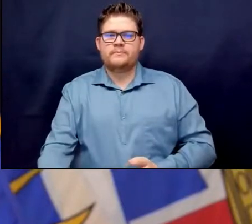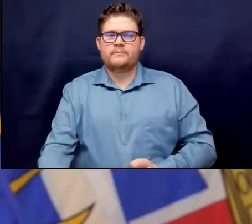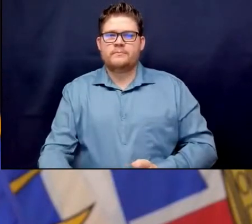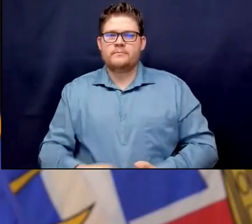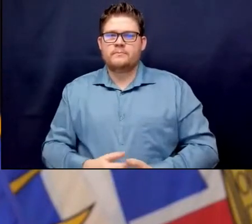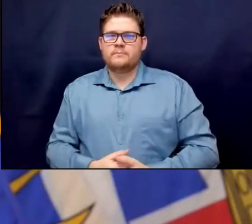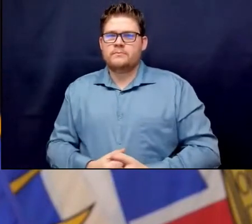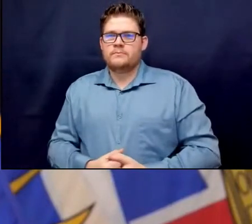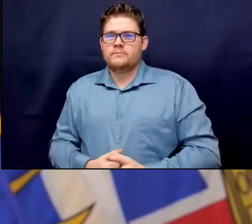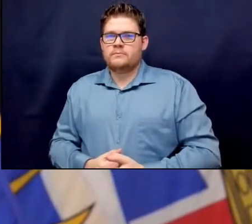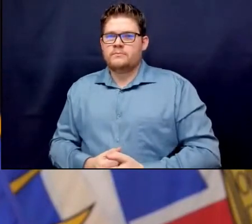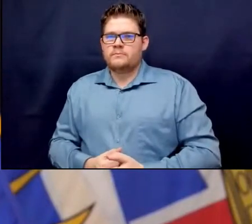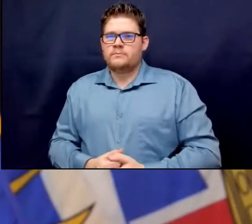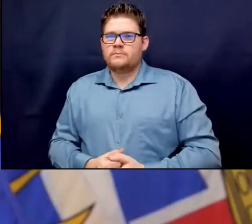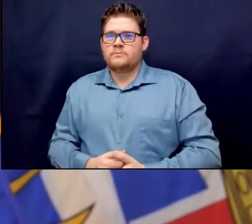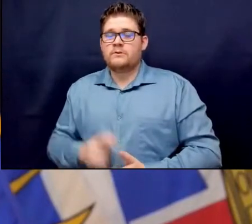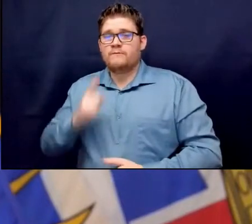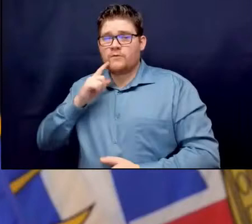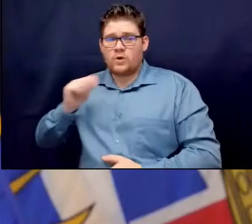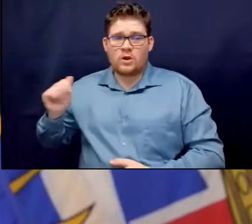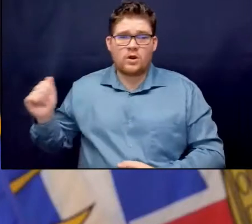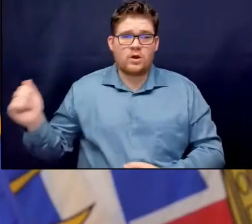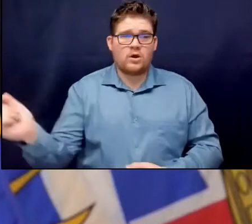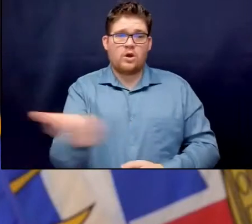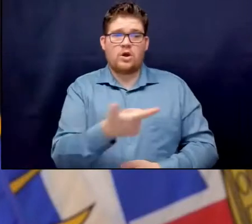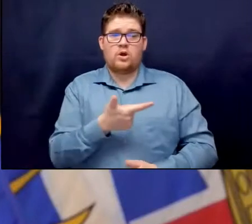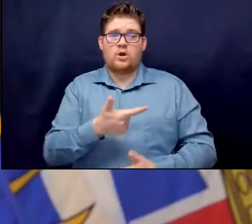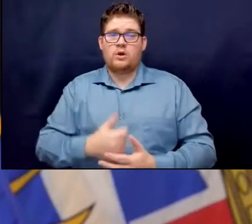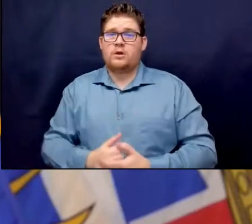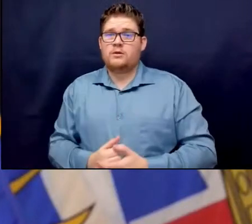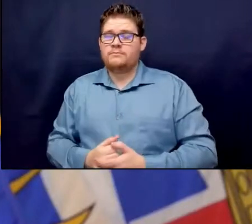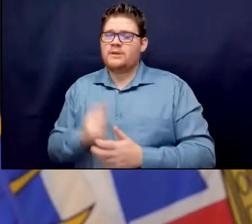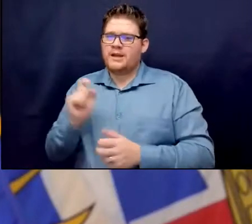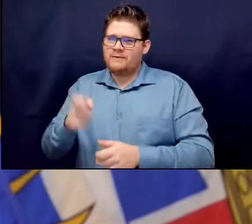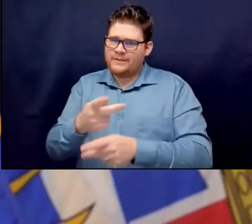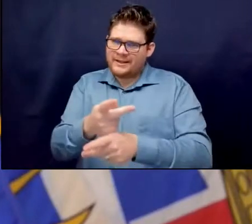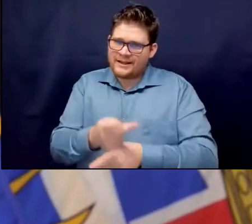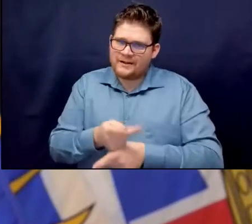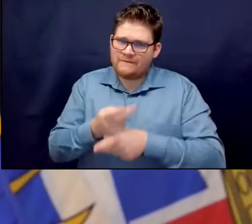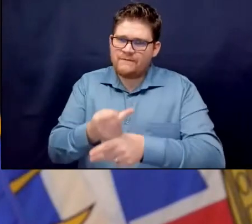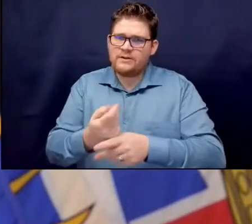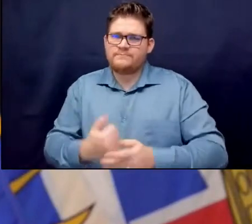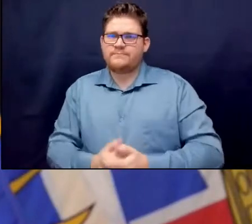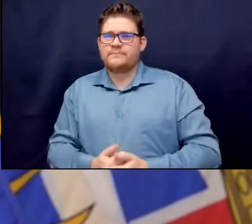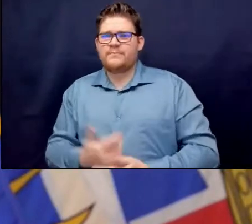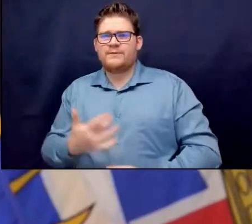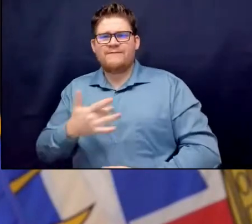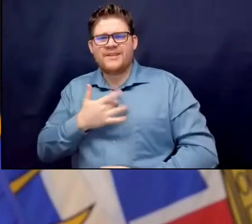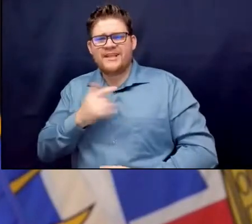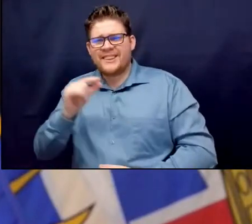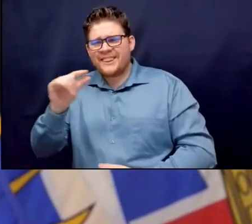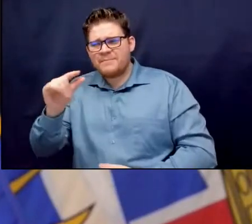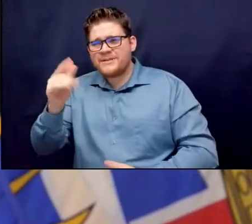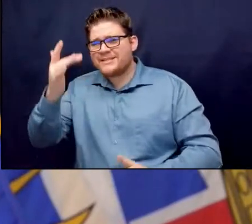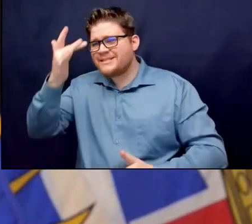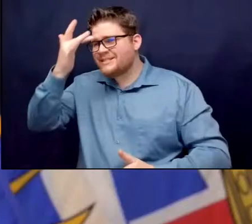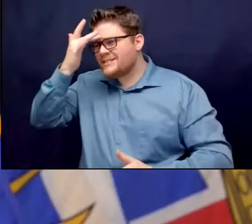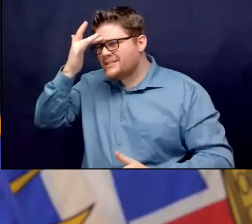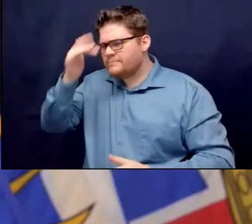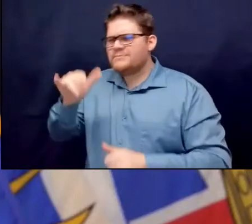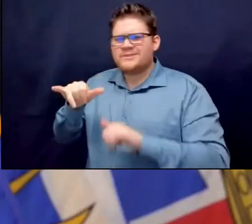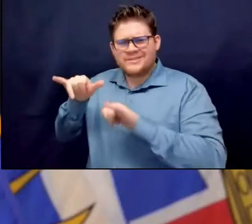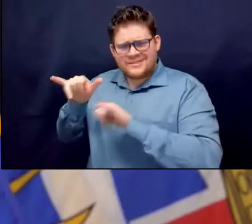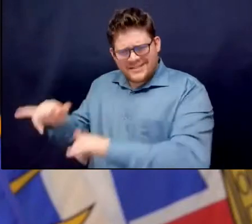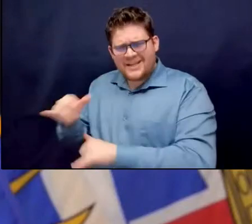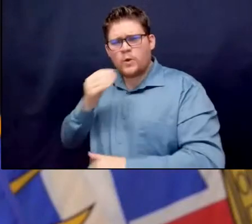mask. If you have mild symptoms, you don't need to get tested, but you need to stay home until you're well enough to resume your regular